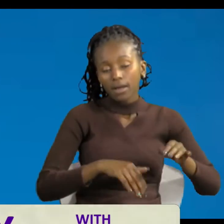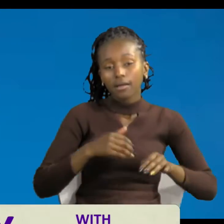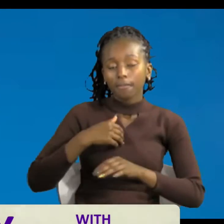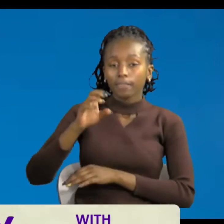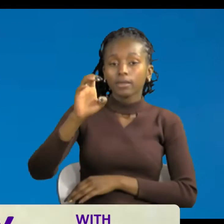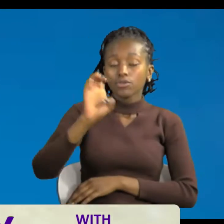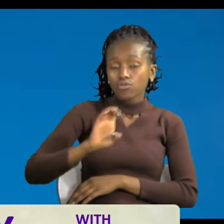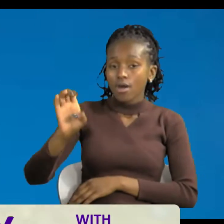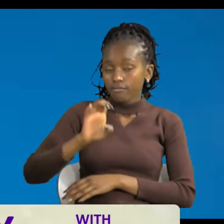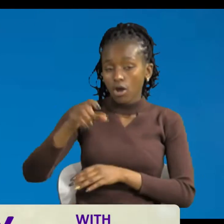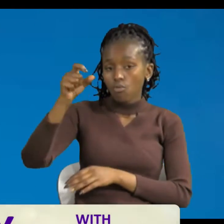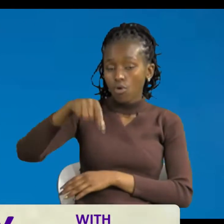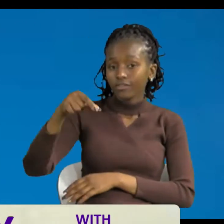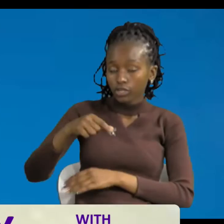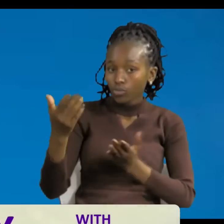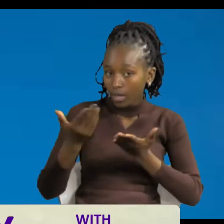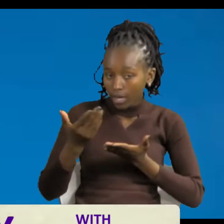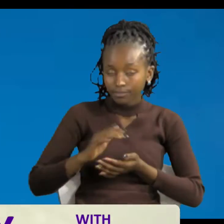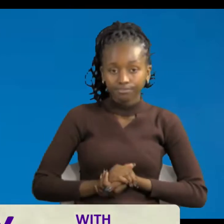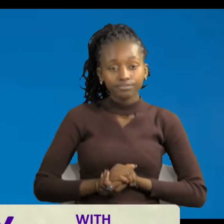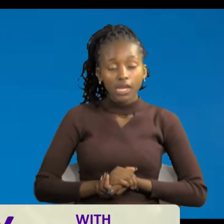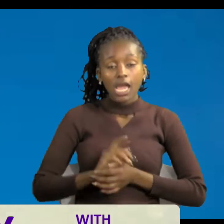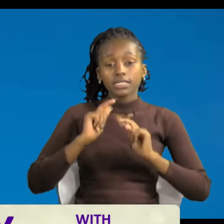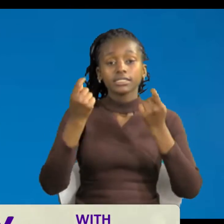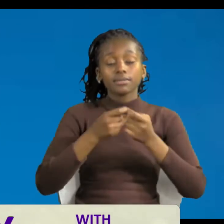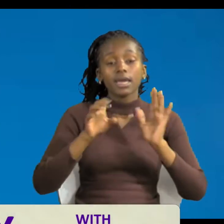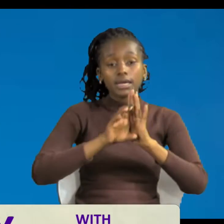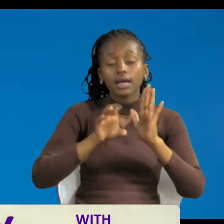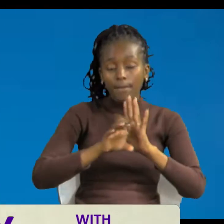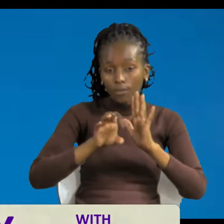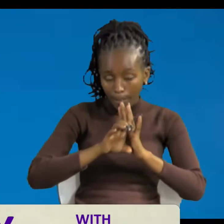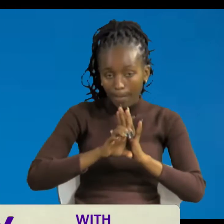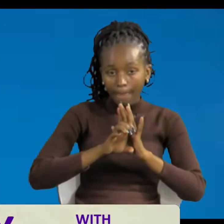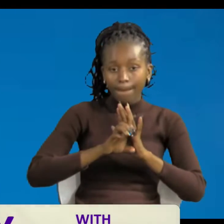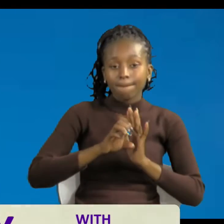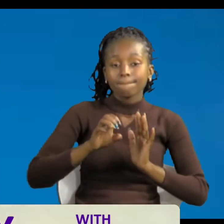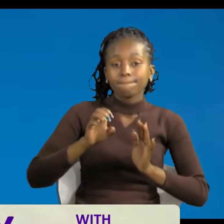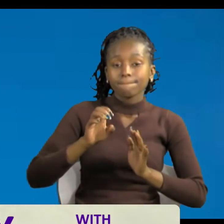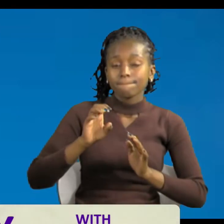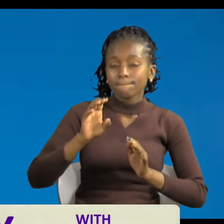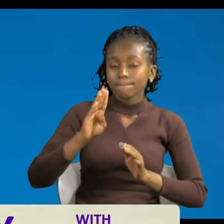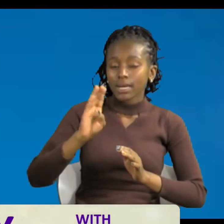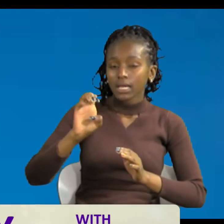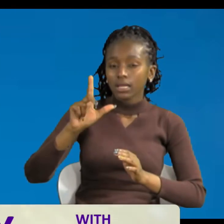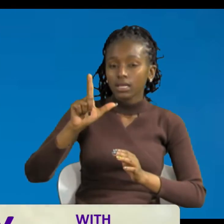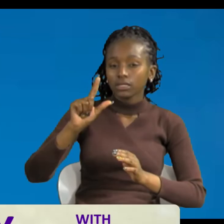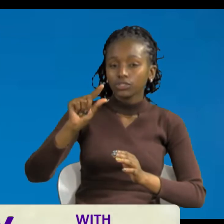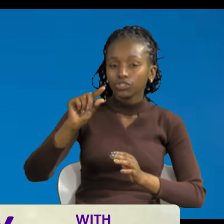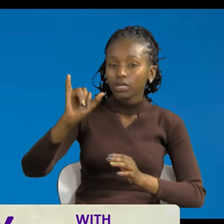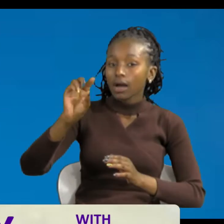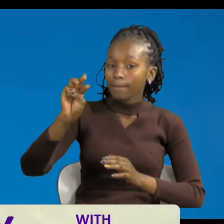European Championship qualifications, where teams like Belgium, France, Belgium, Portugal